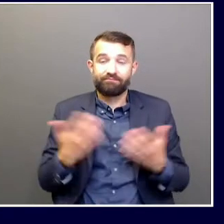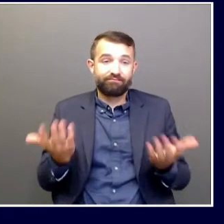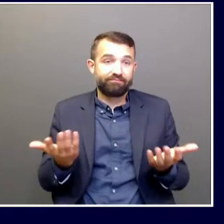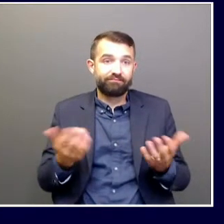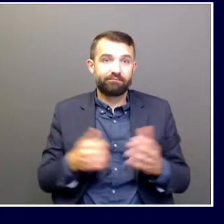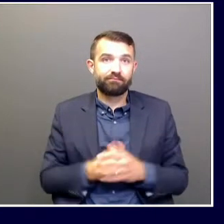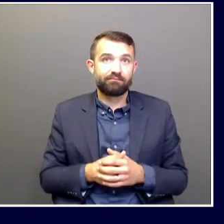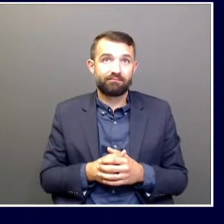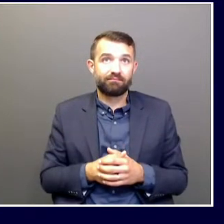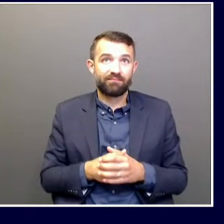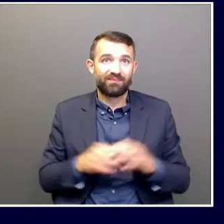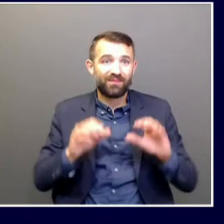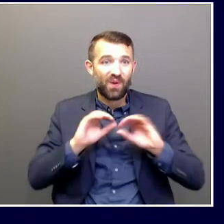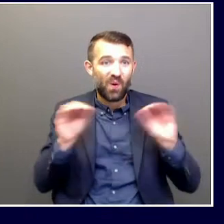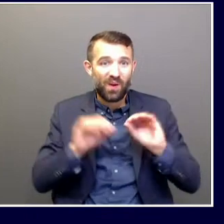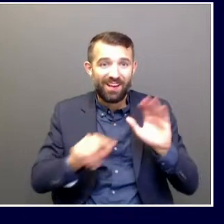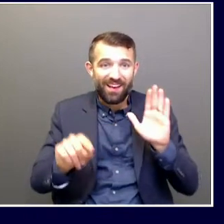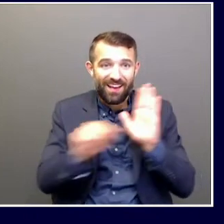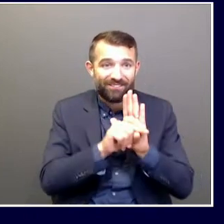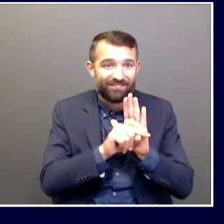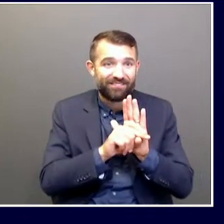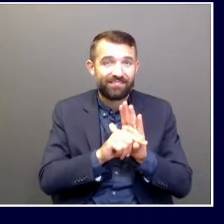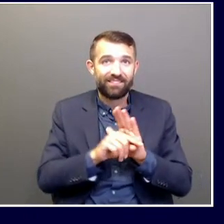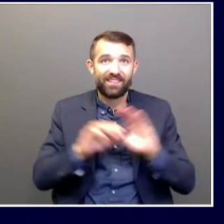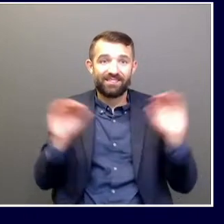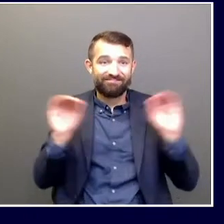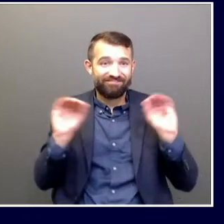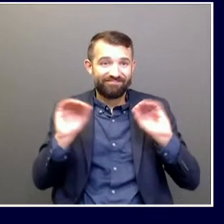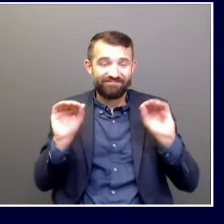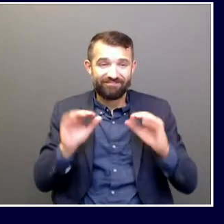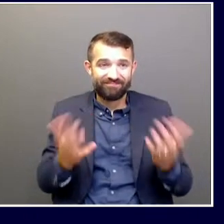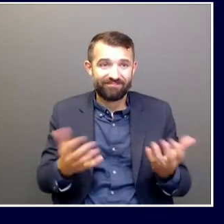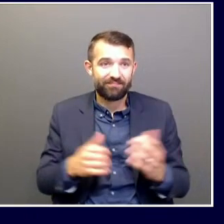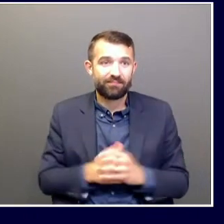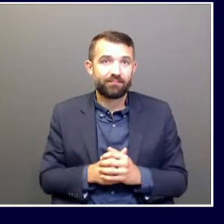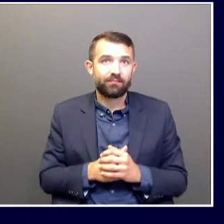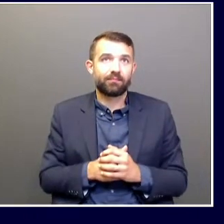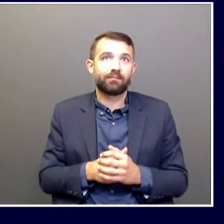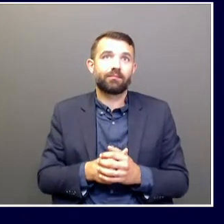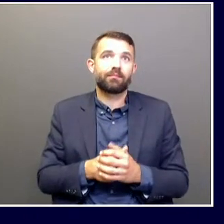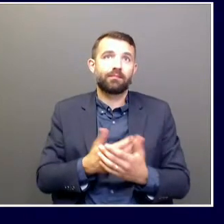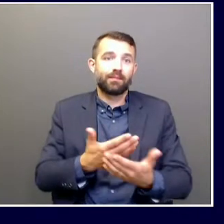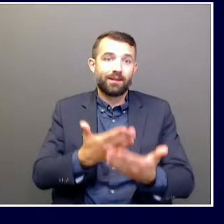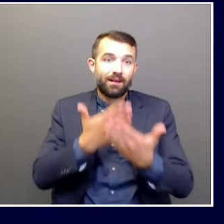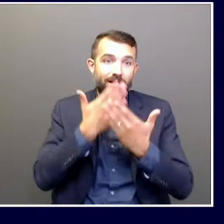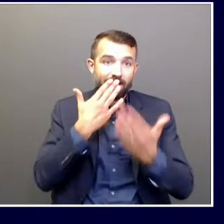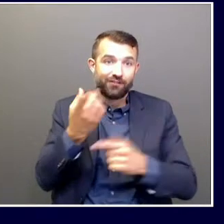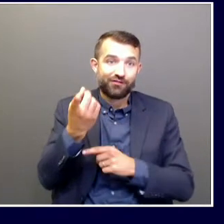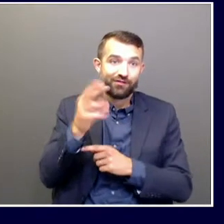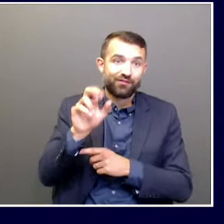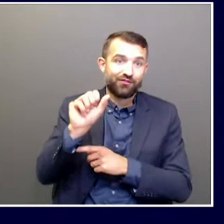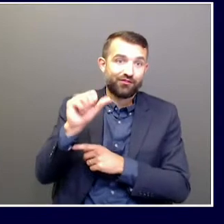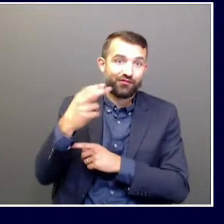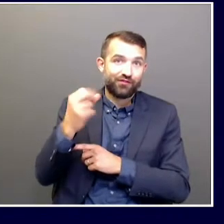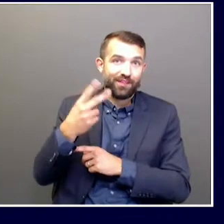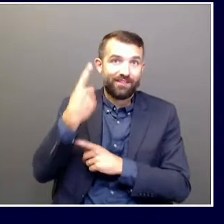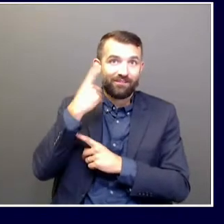for teaching us today how to pronounce the word heterogeneity. Heterogeneity.